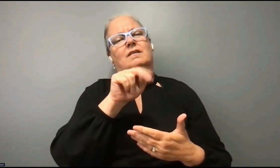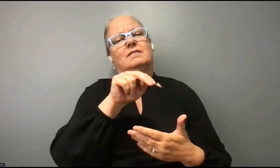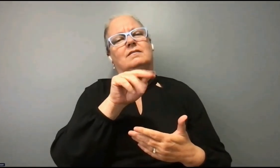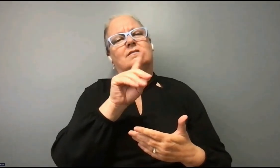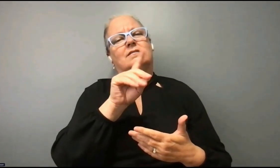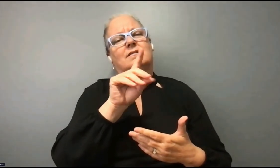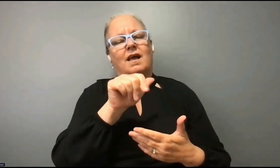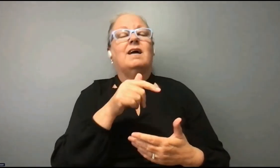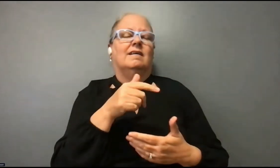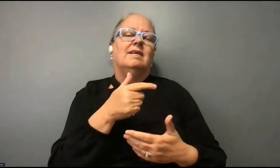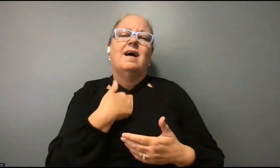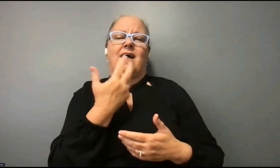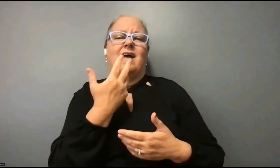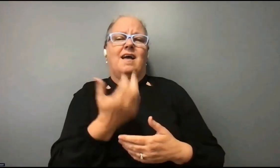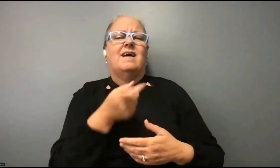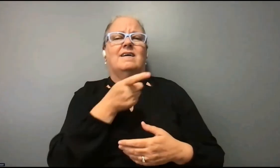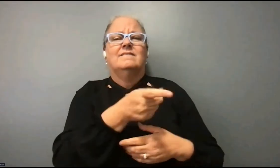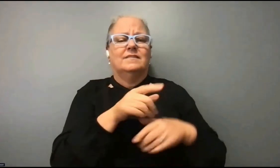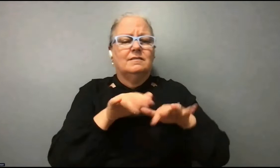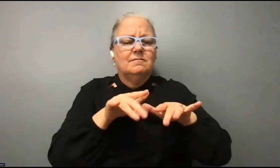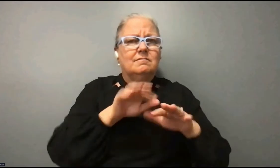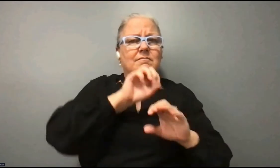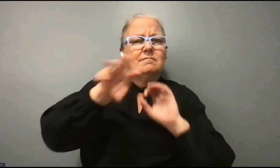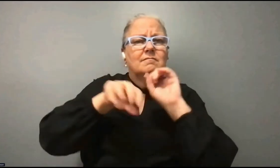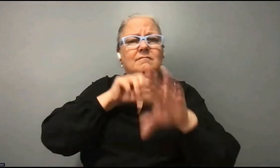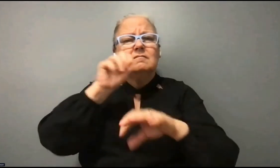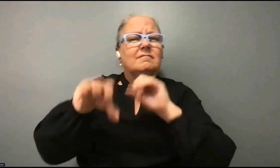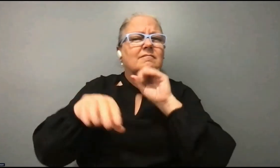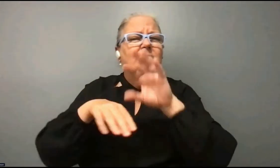and that dashboard will